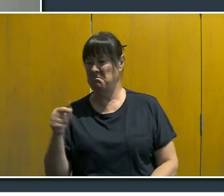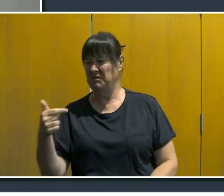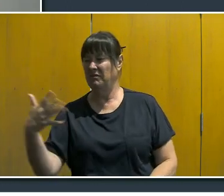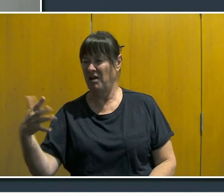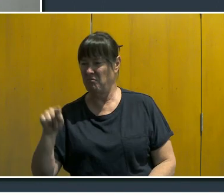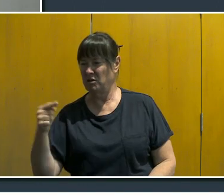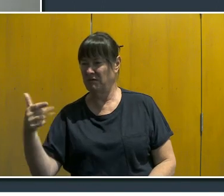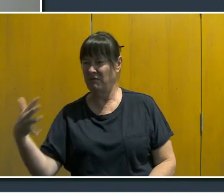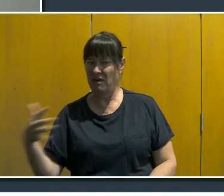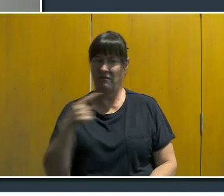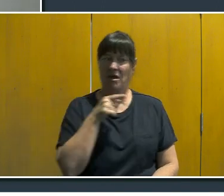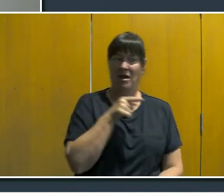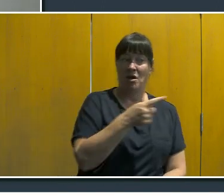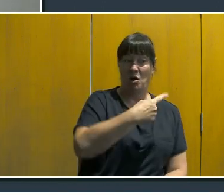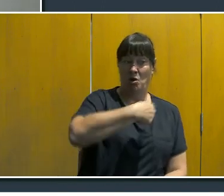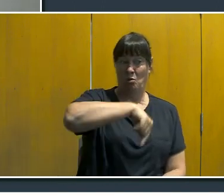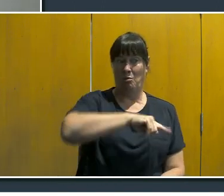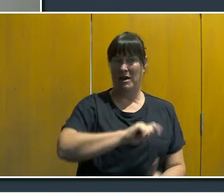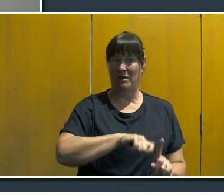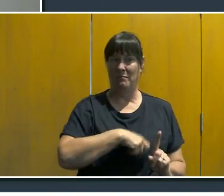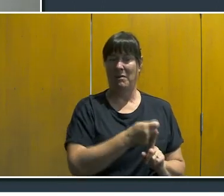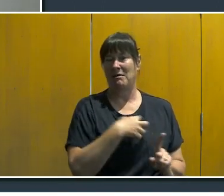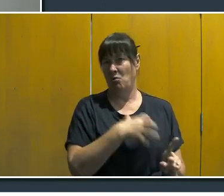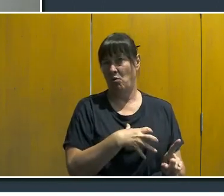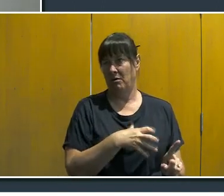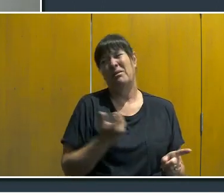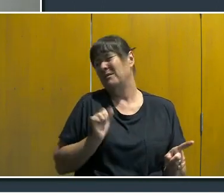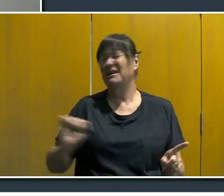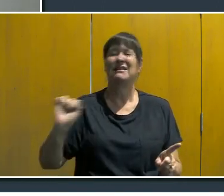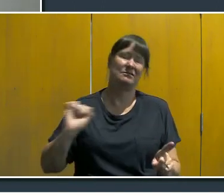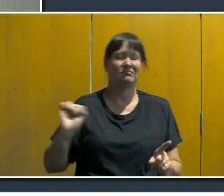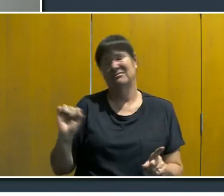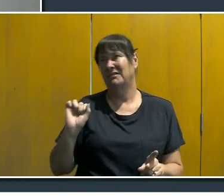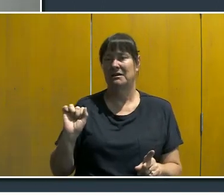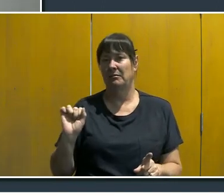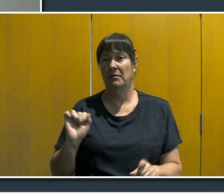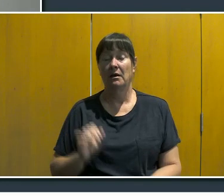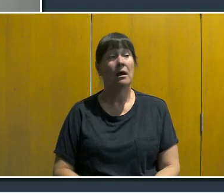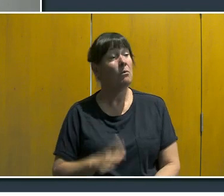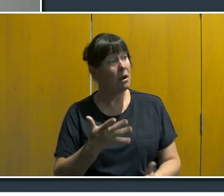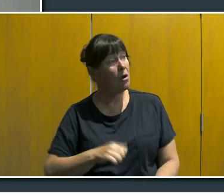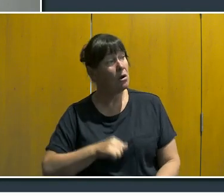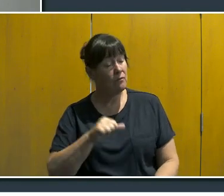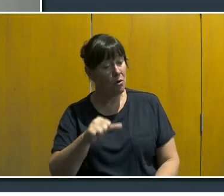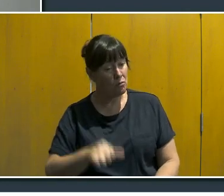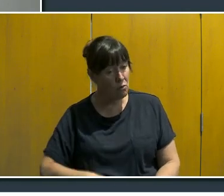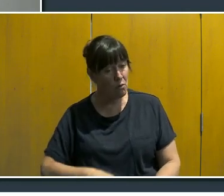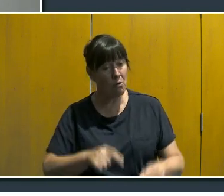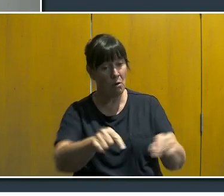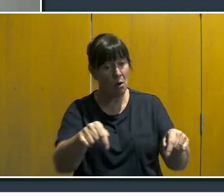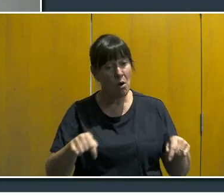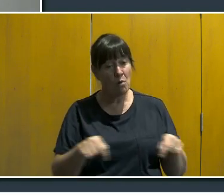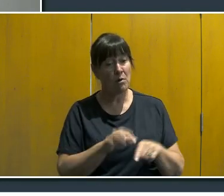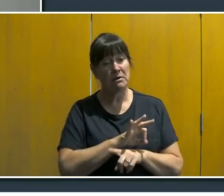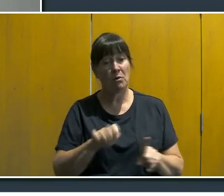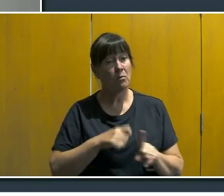I mean? So they get a bit of a discount there, but that's their business, you know what I mean? Yeah. That's Although different. many rural properties in Napier wouldn't be paying